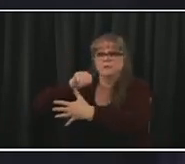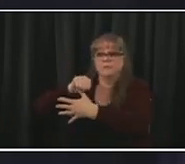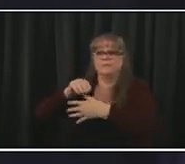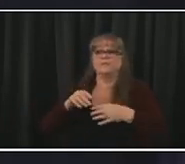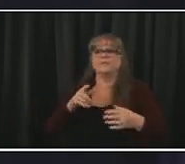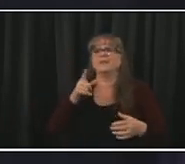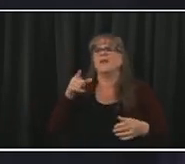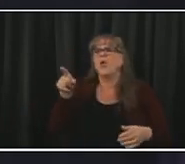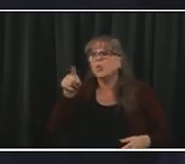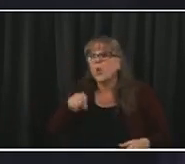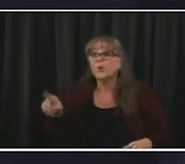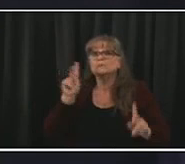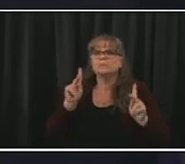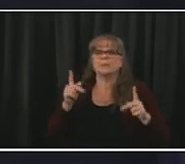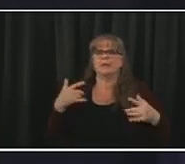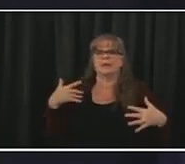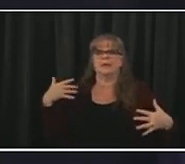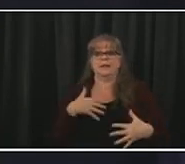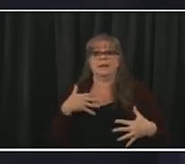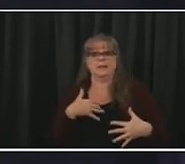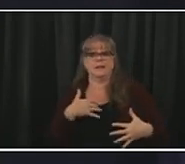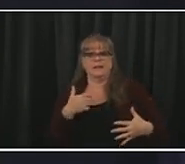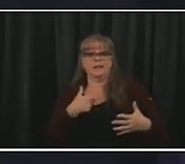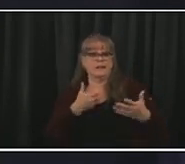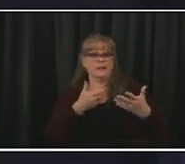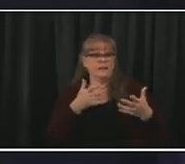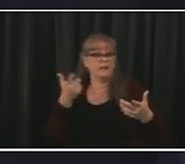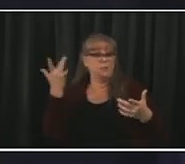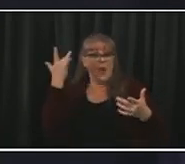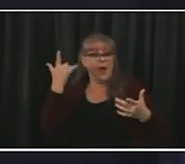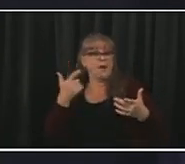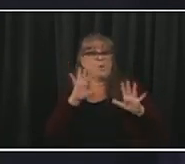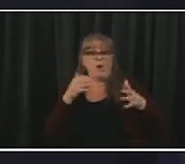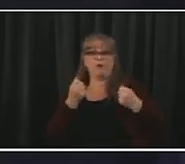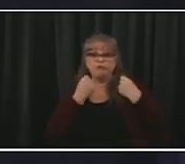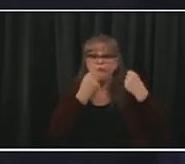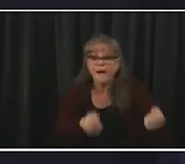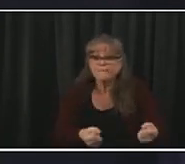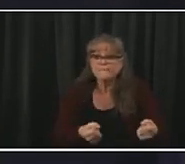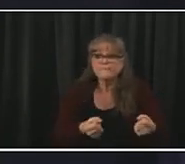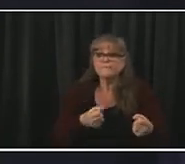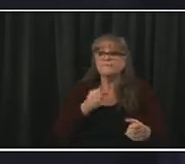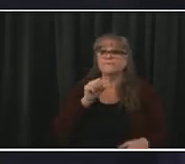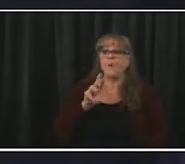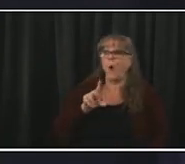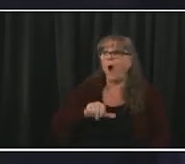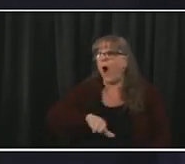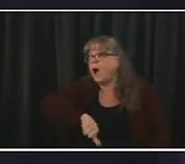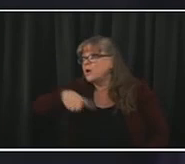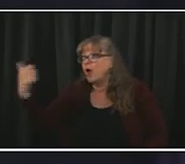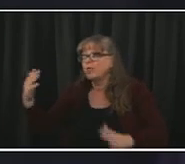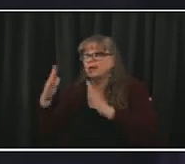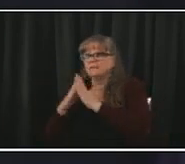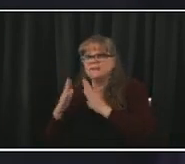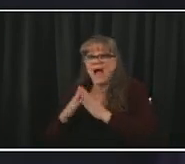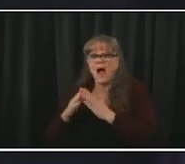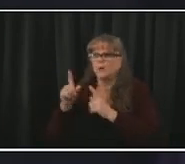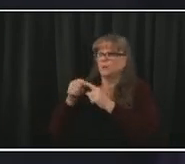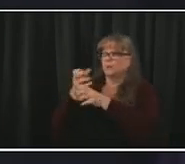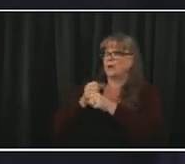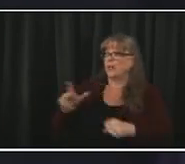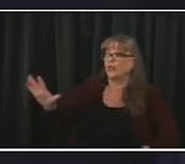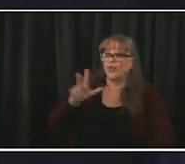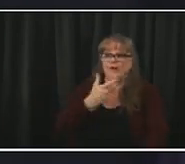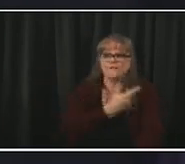up, didn't want to drive to a certain place, want to go to a different place, haven't been called up yet, by all means, if you're 70 and up, you